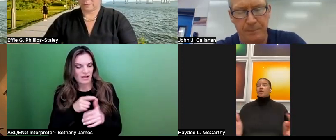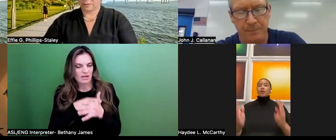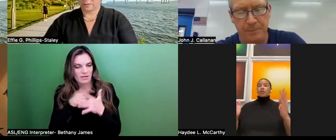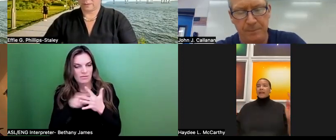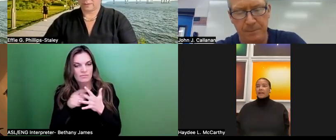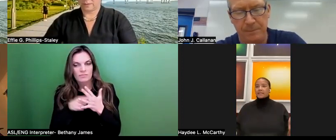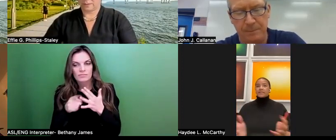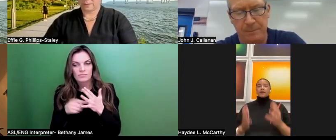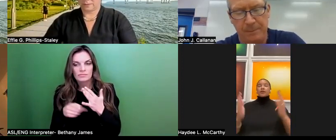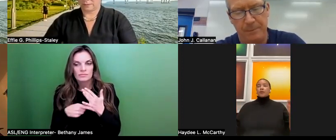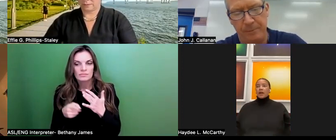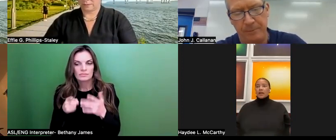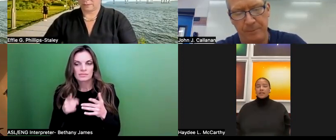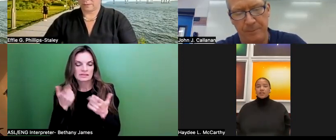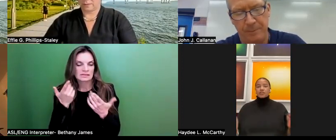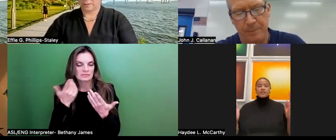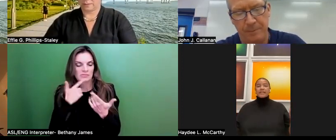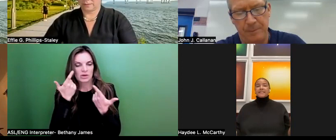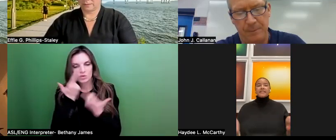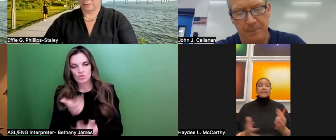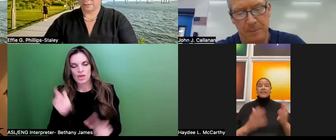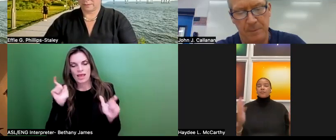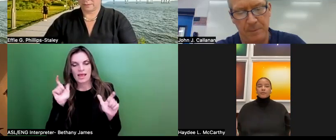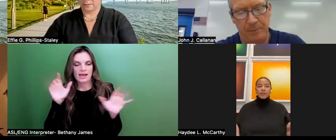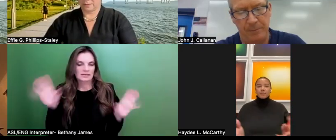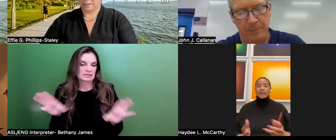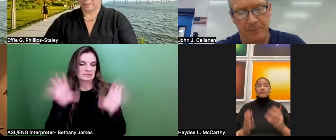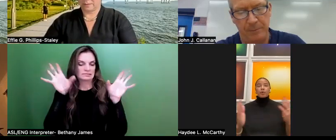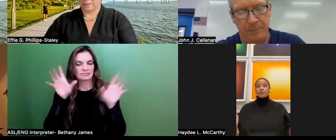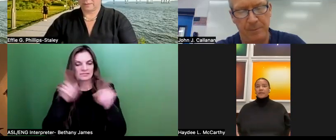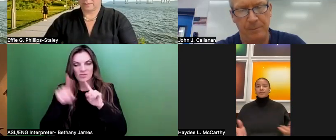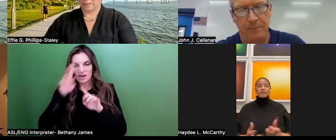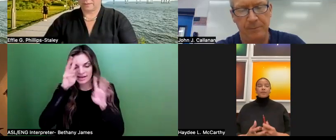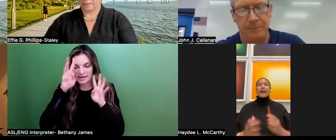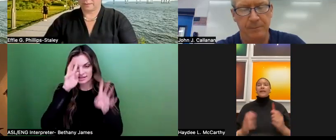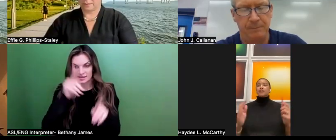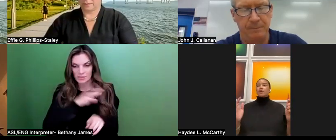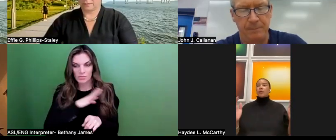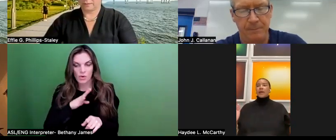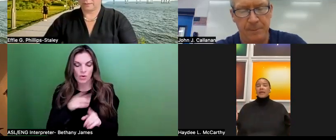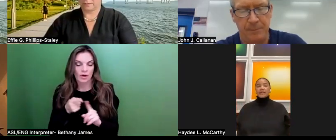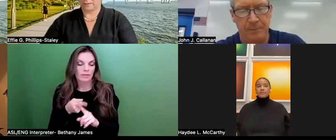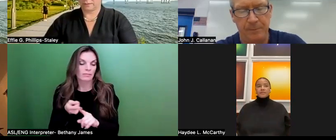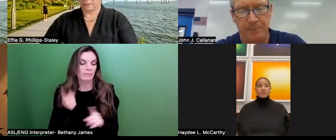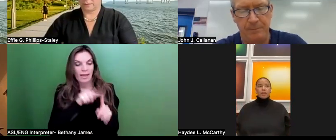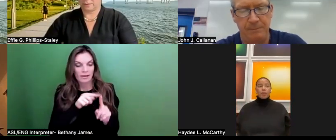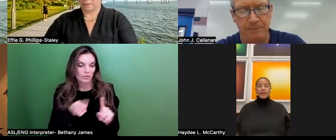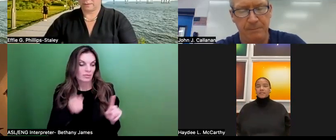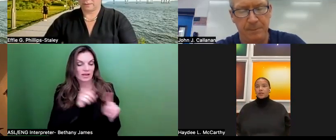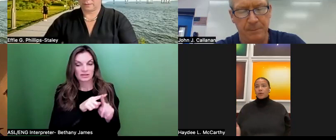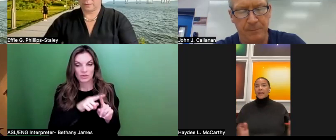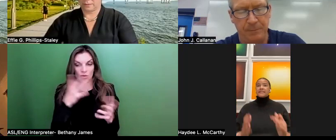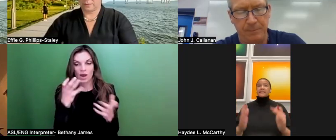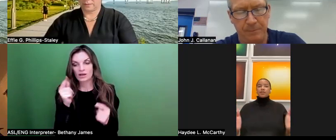like grand gestures and ideas that they keep reverting back, the board keeps reverting back to and keeps,